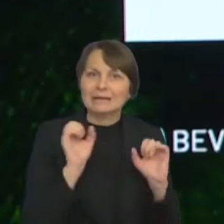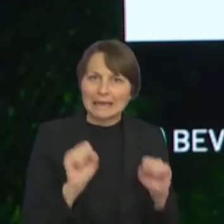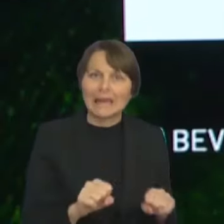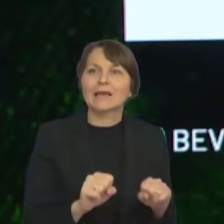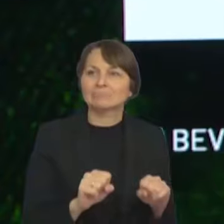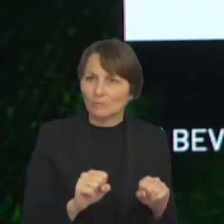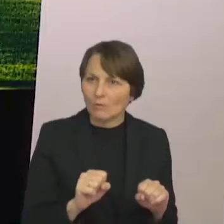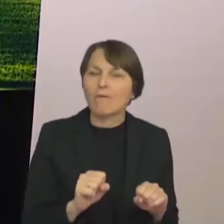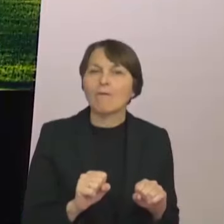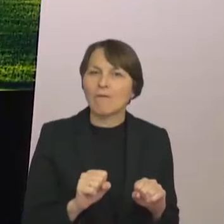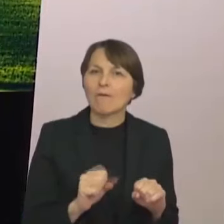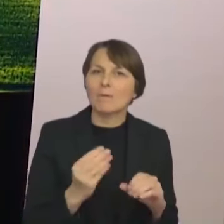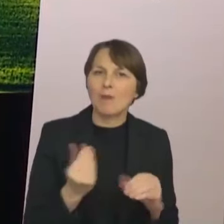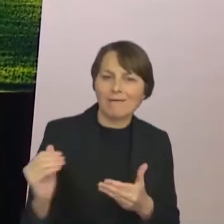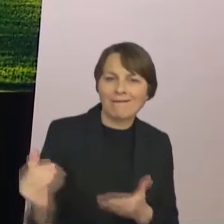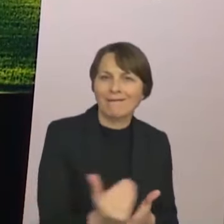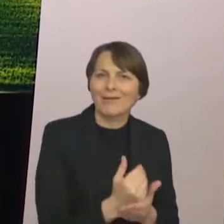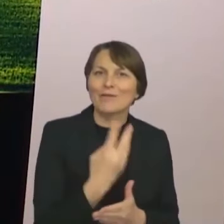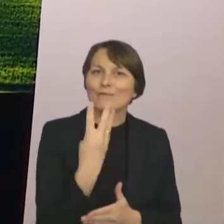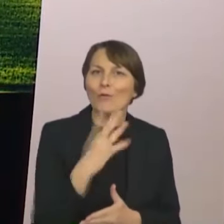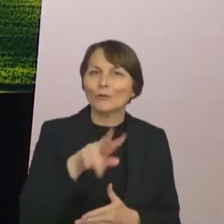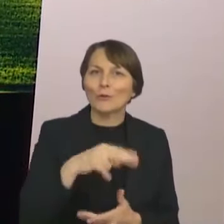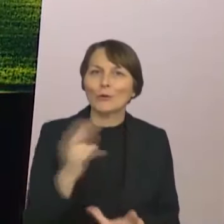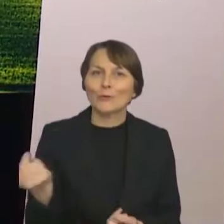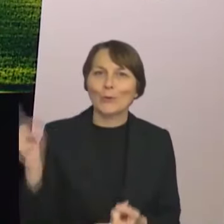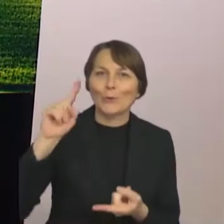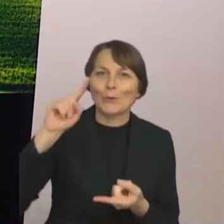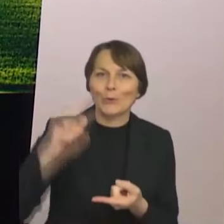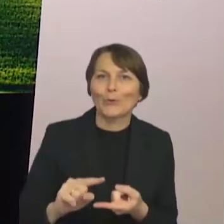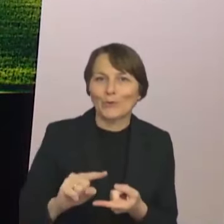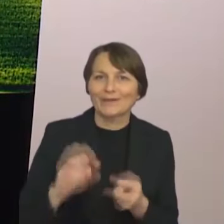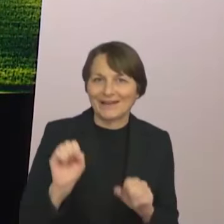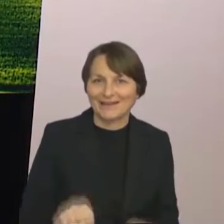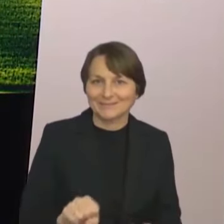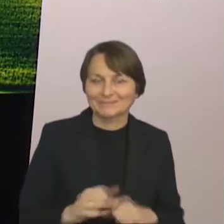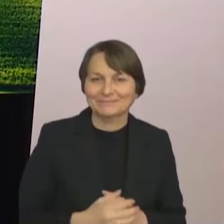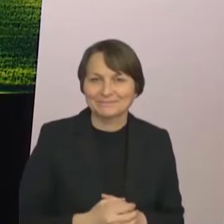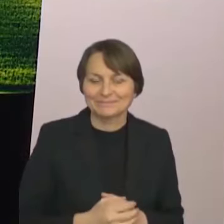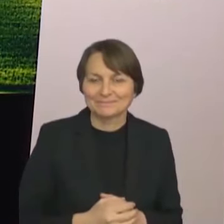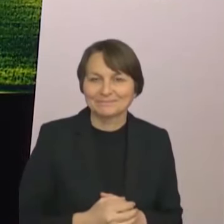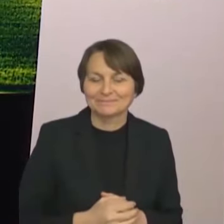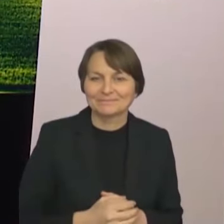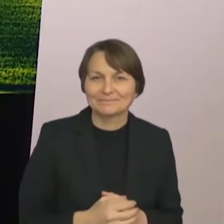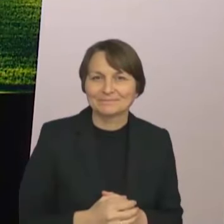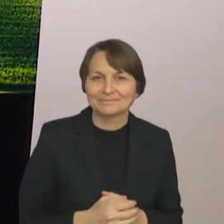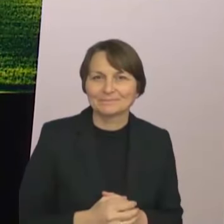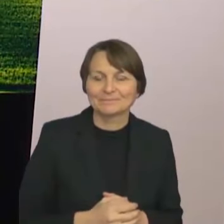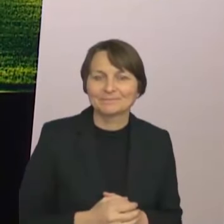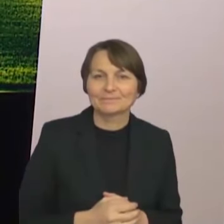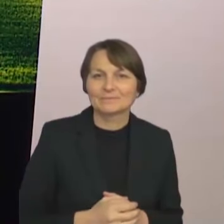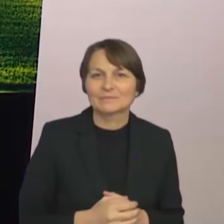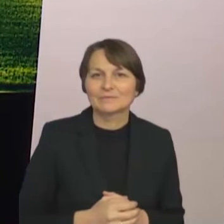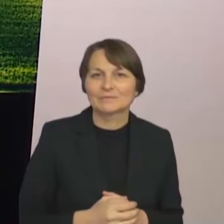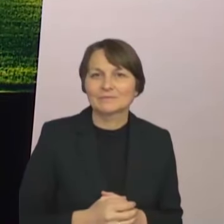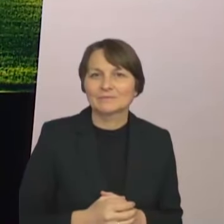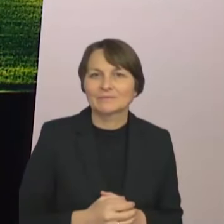save 4 euros. We are also concentrating our efforts where the main lever